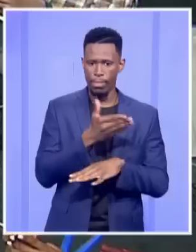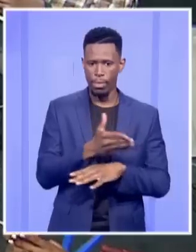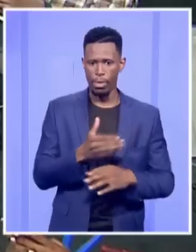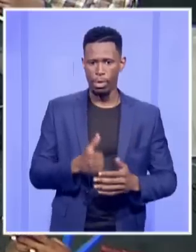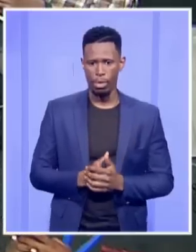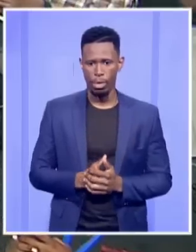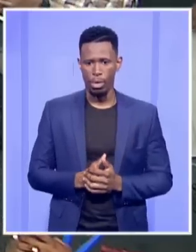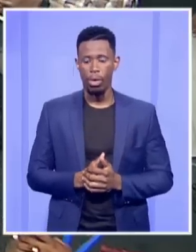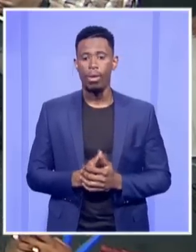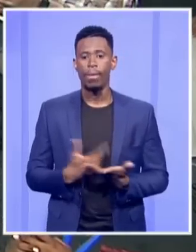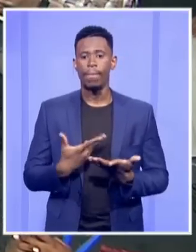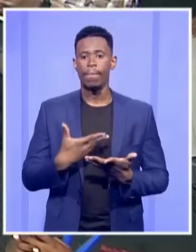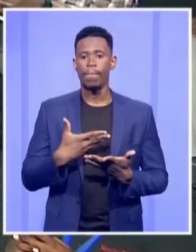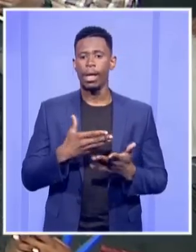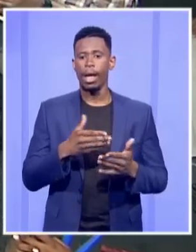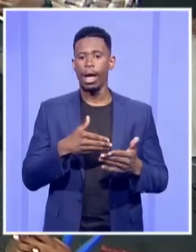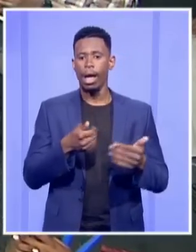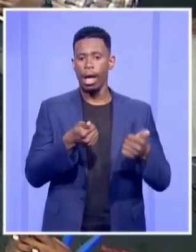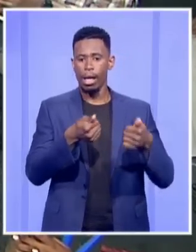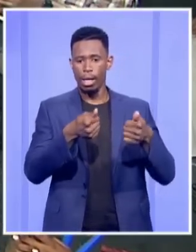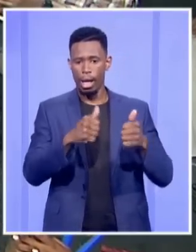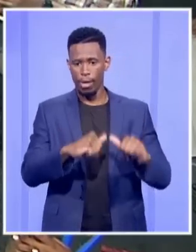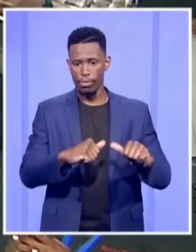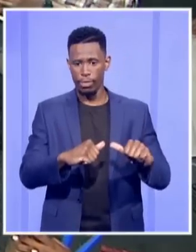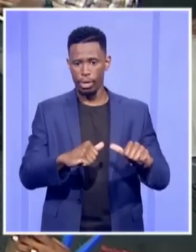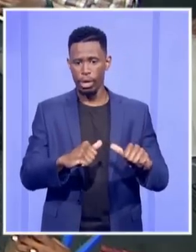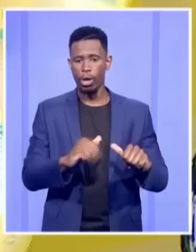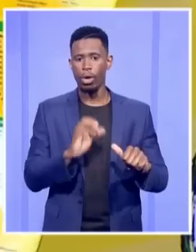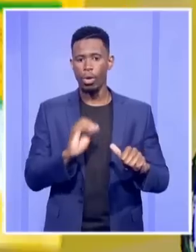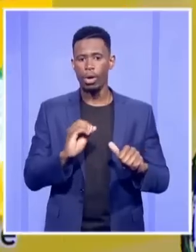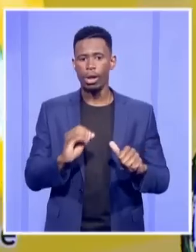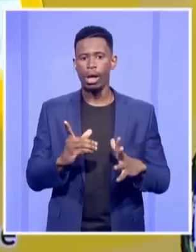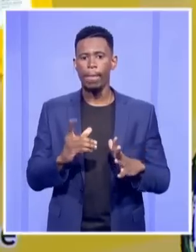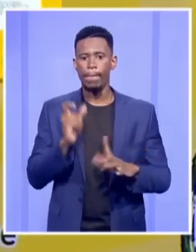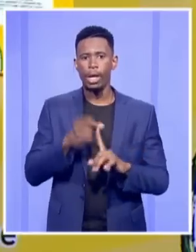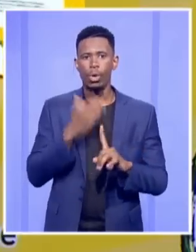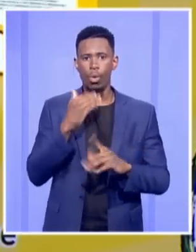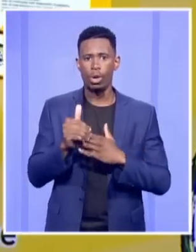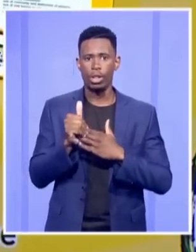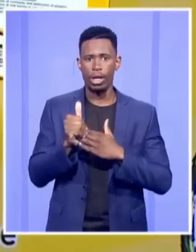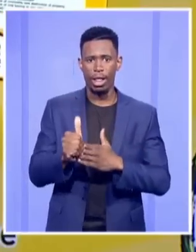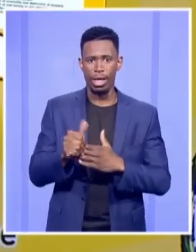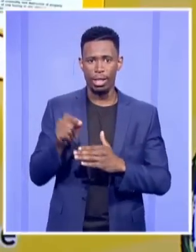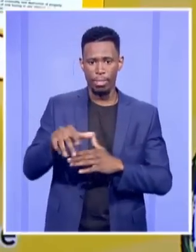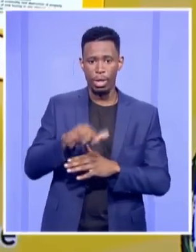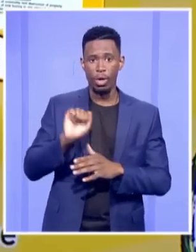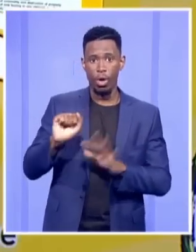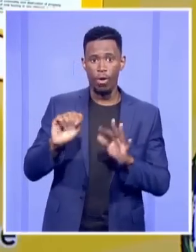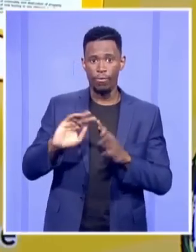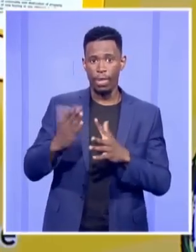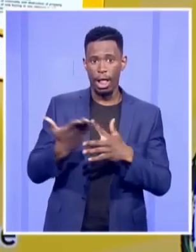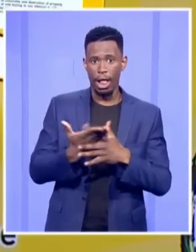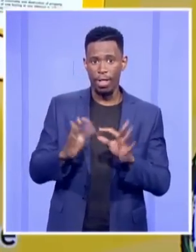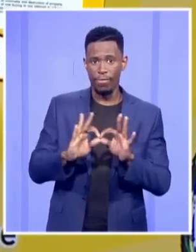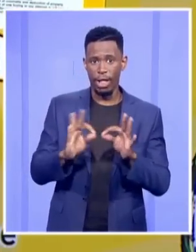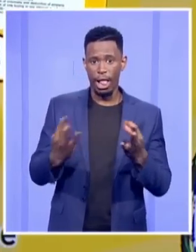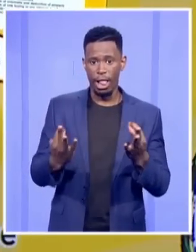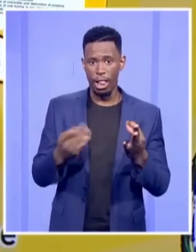that, you have got the directory of the village. It's just on your file.